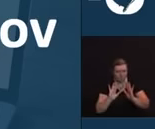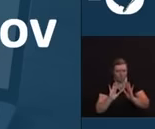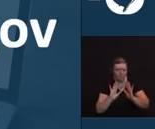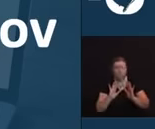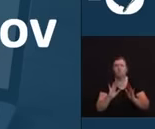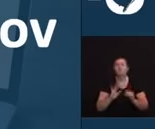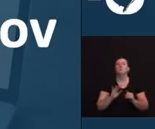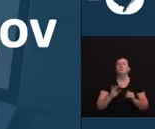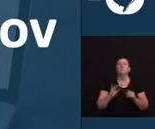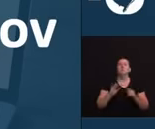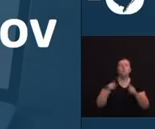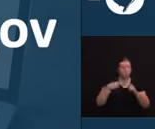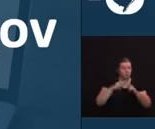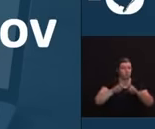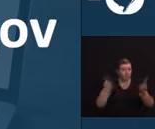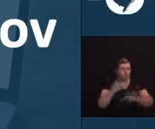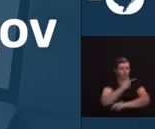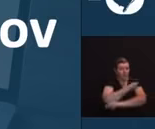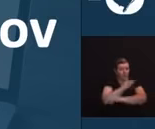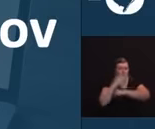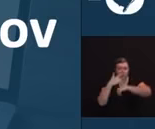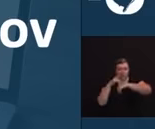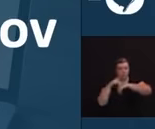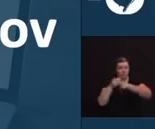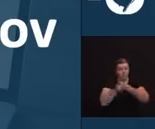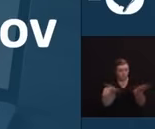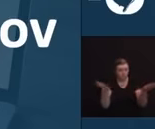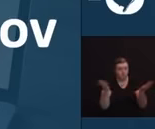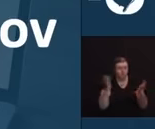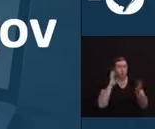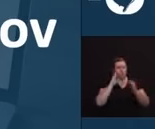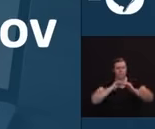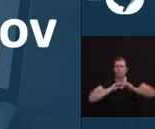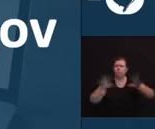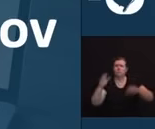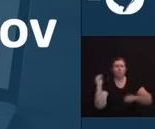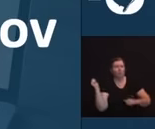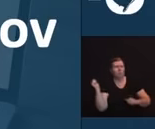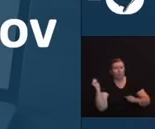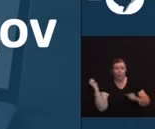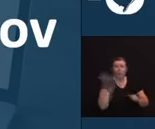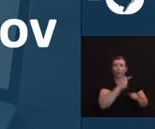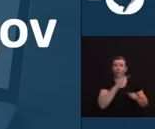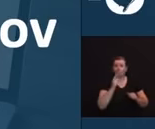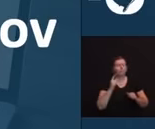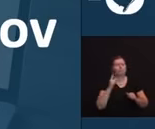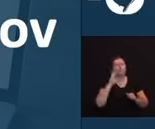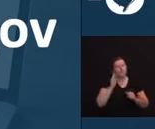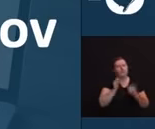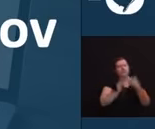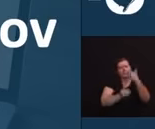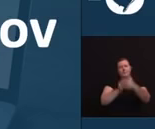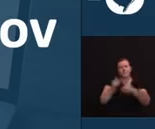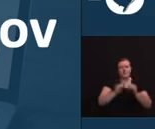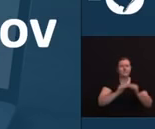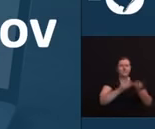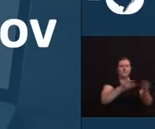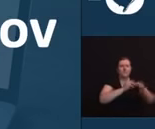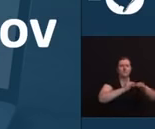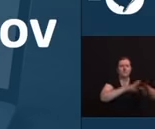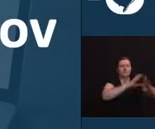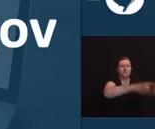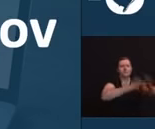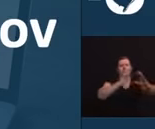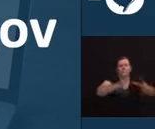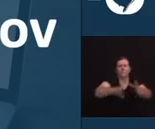of vaccinations to where we can begin life in something like a new normal with less strict mandates for social distancing